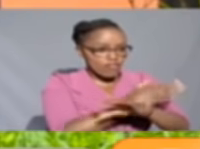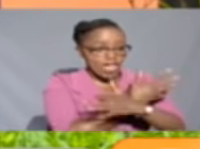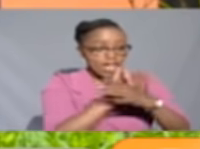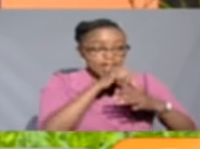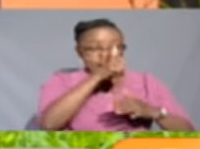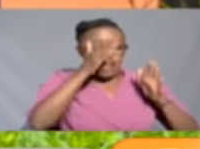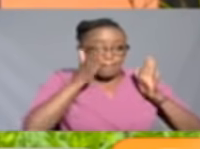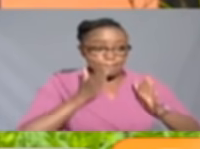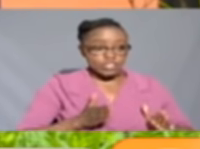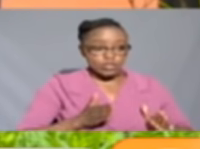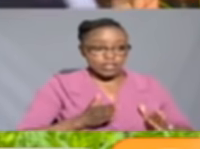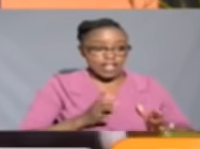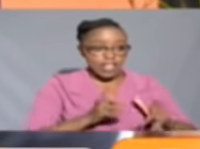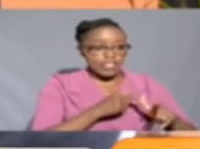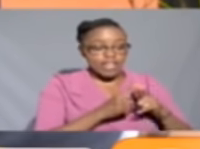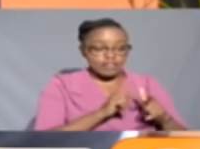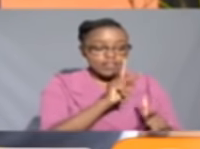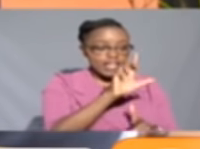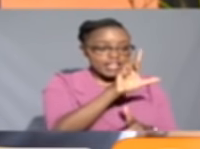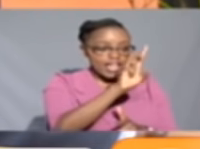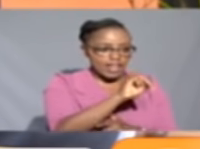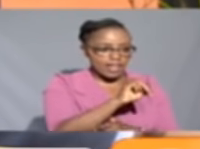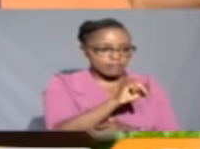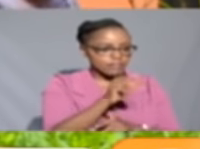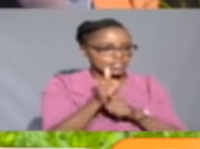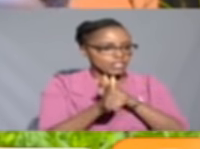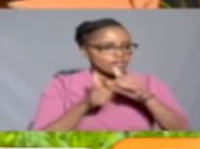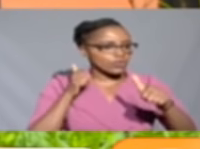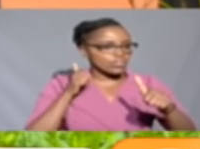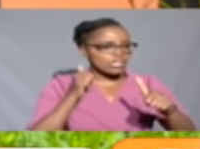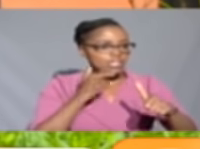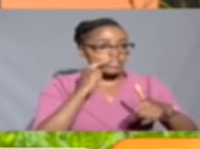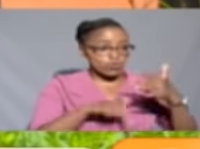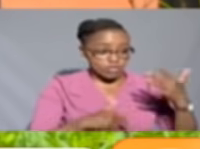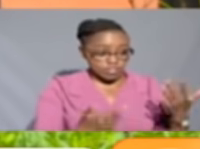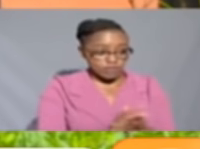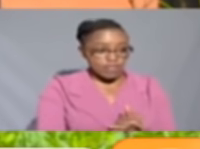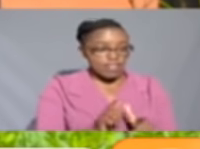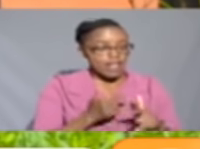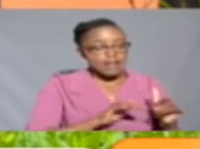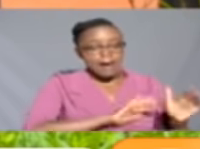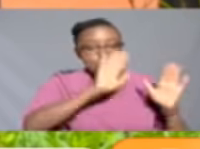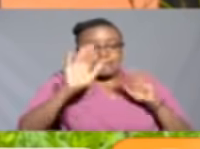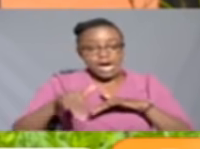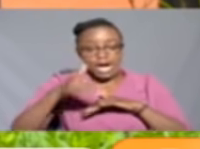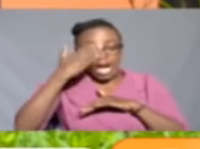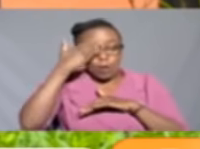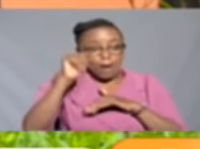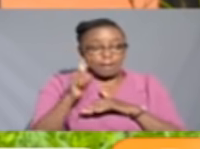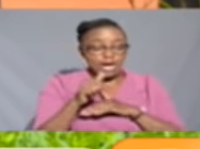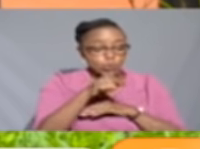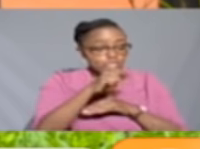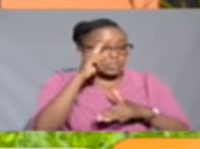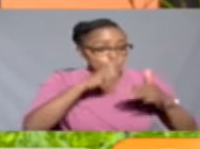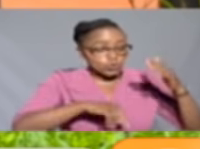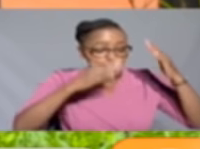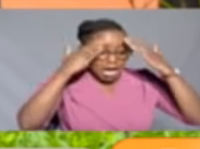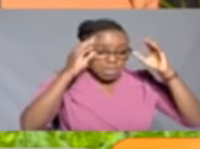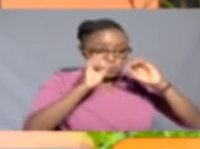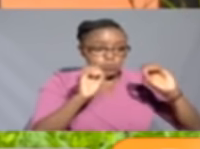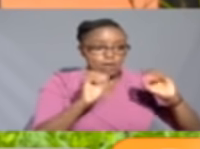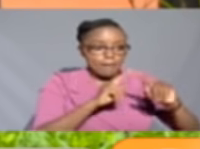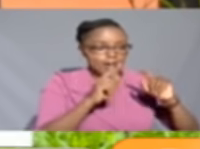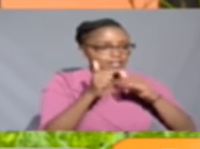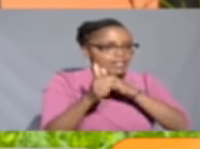anybody else. And the KLM refuse. And they tell them to take me back. I don't know what it was, but